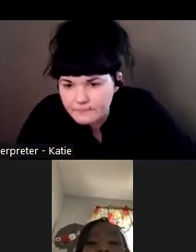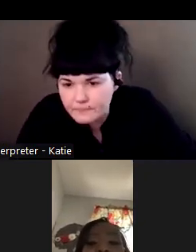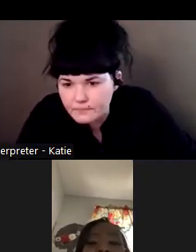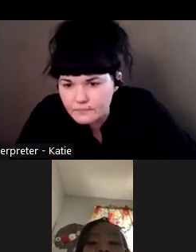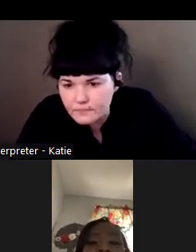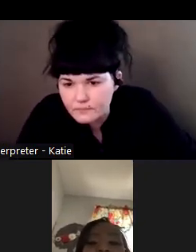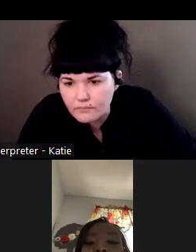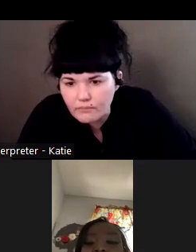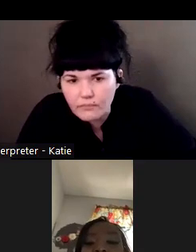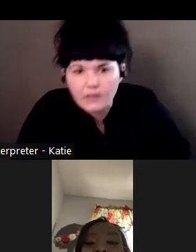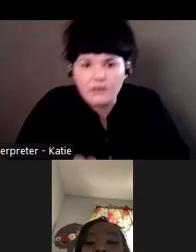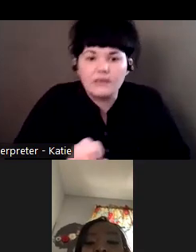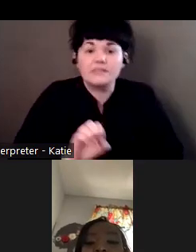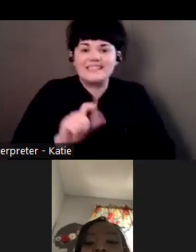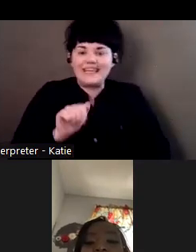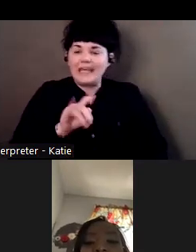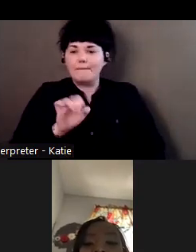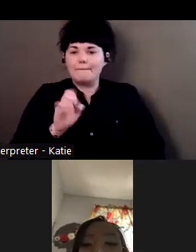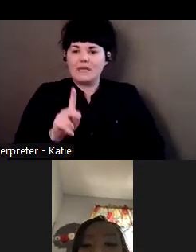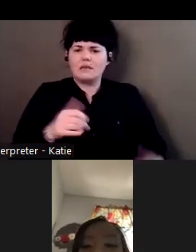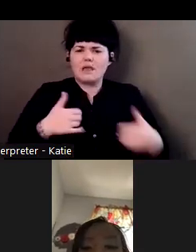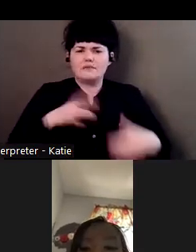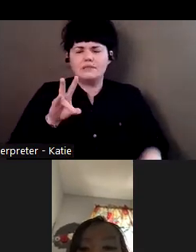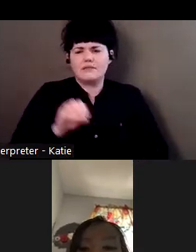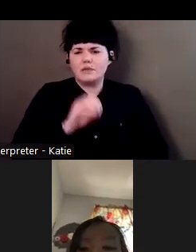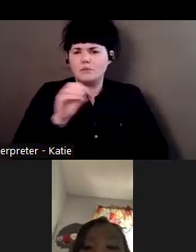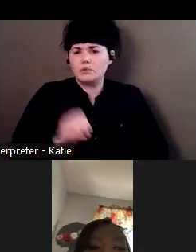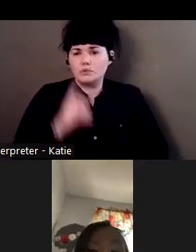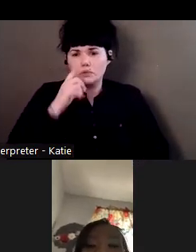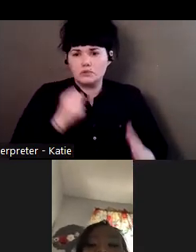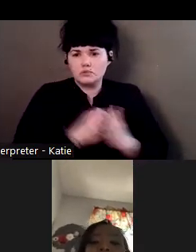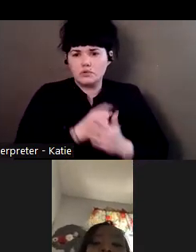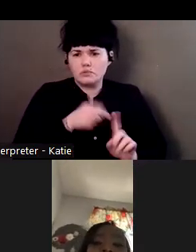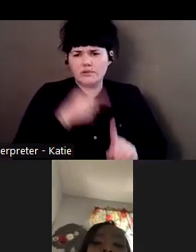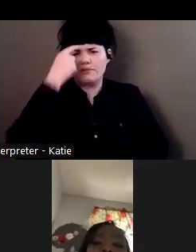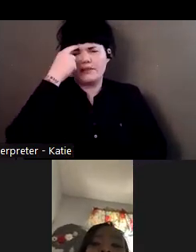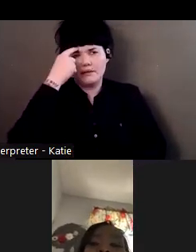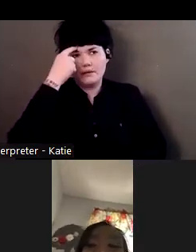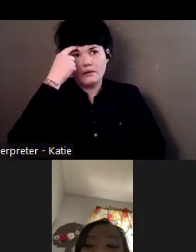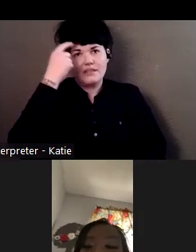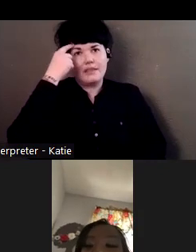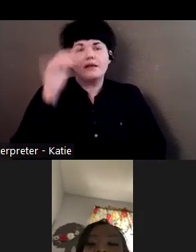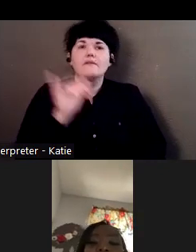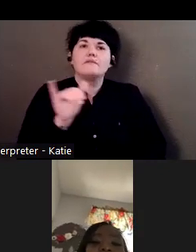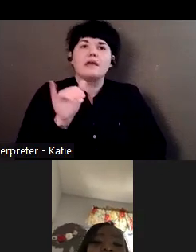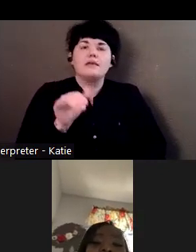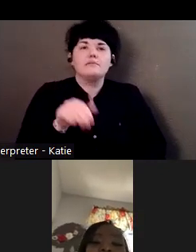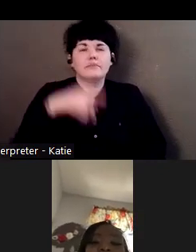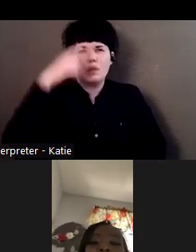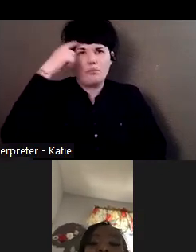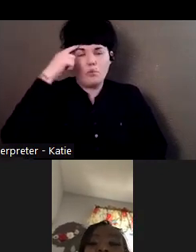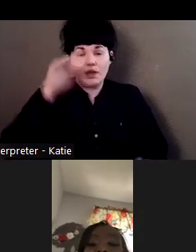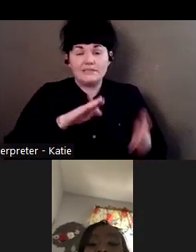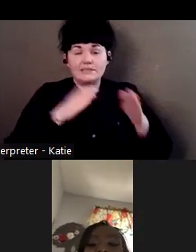stroke occurs in 70% of the strokes. When you think ischemic, think of dying. So like a dying brain is a